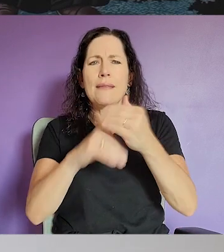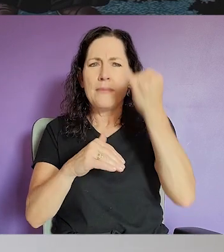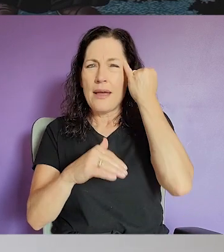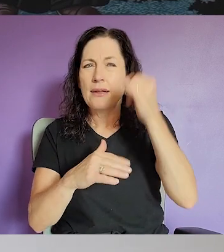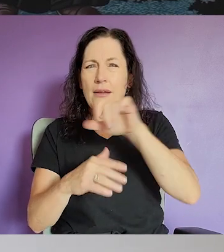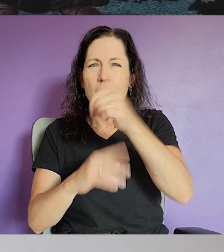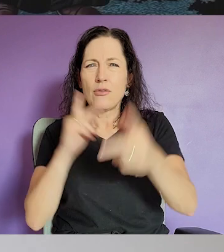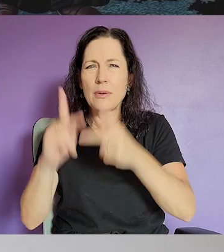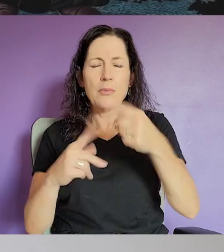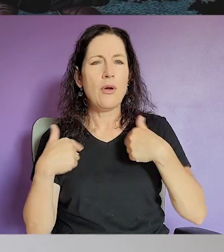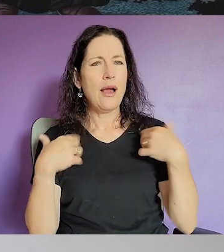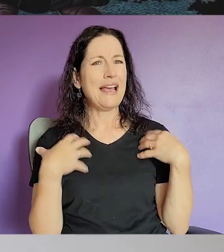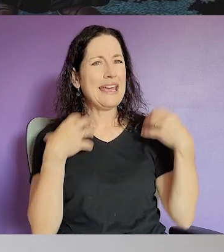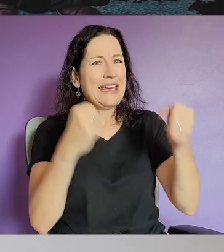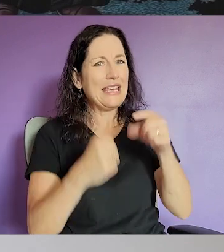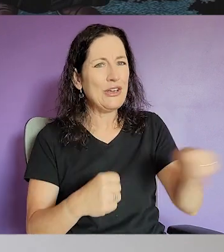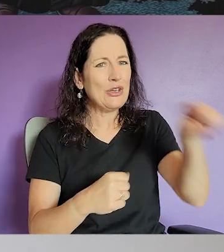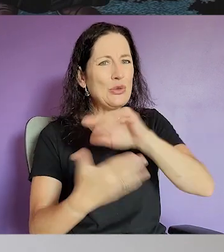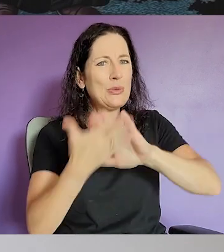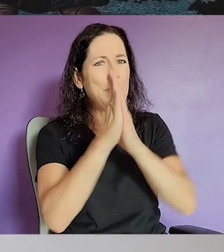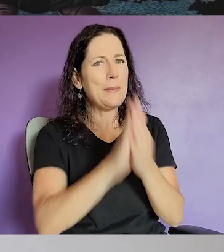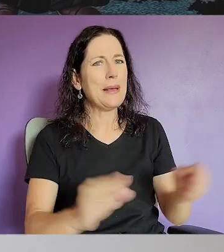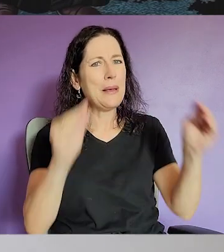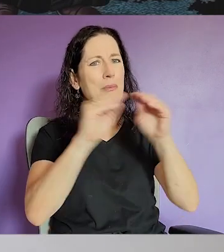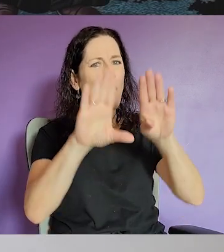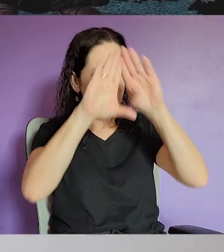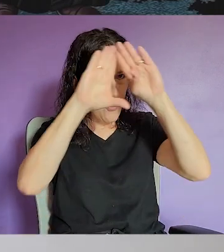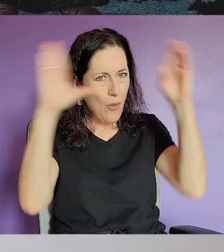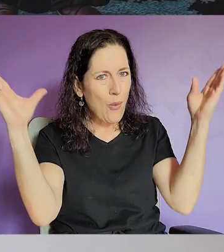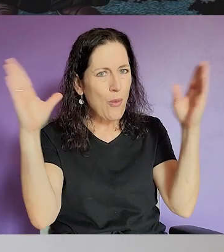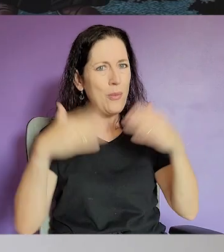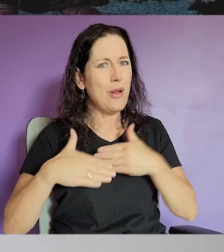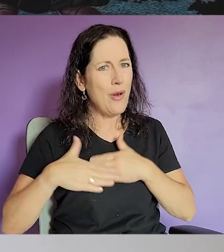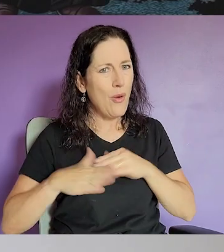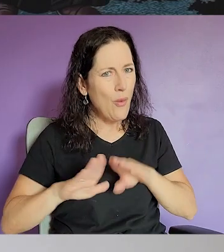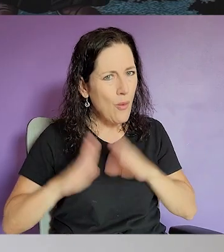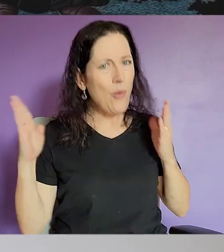others. And maybe the challenge is,